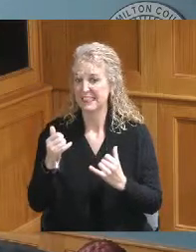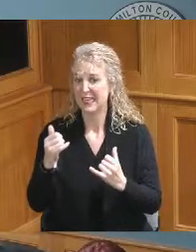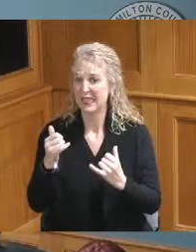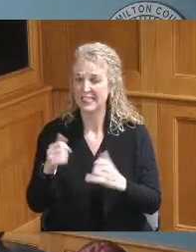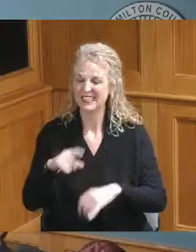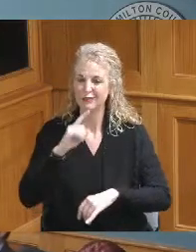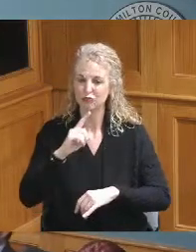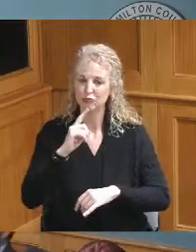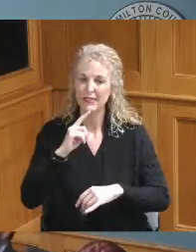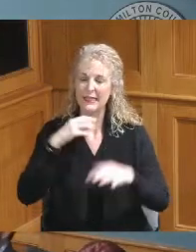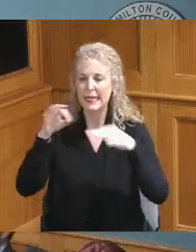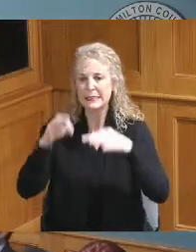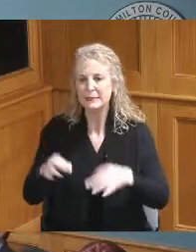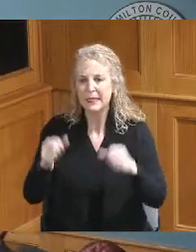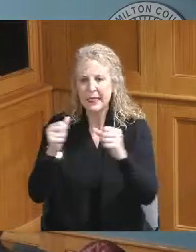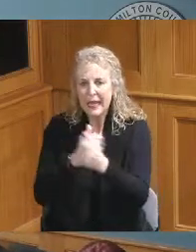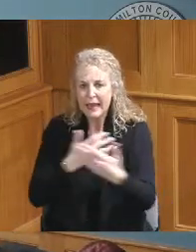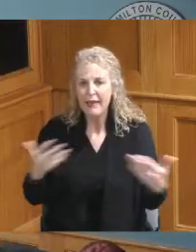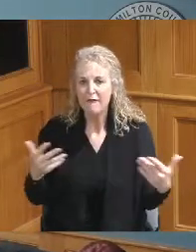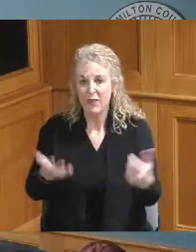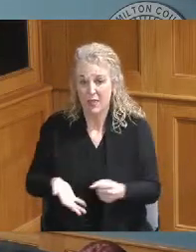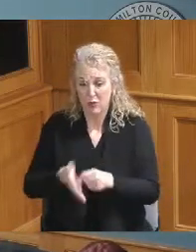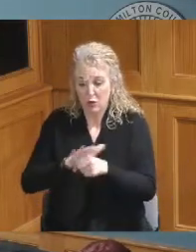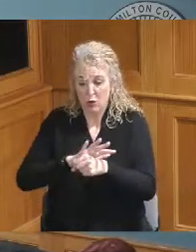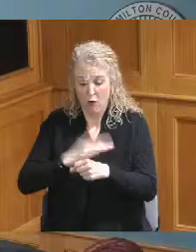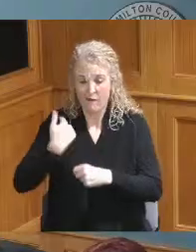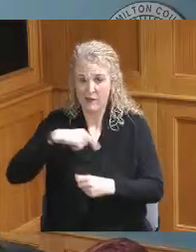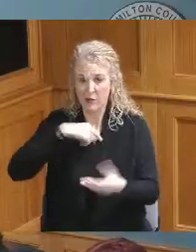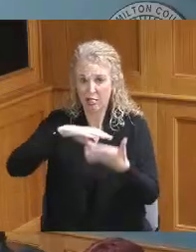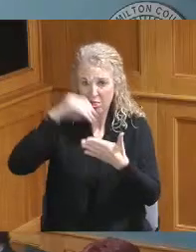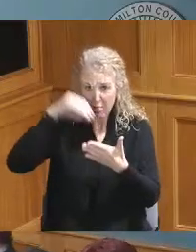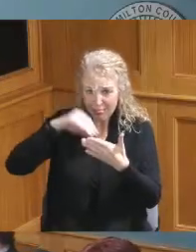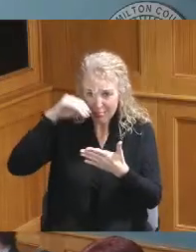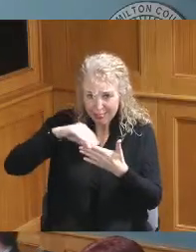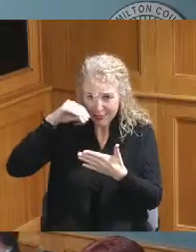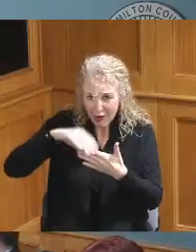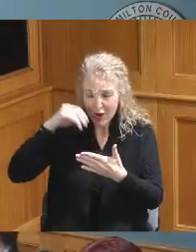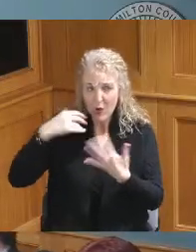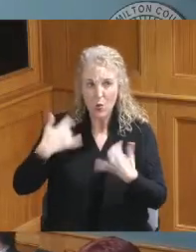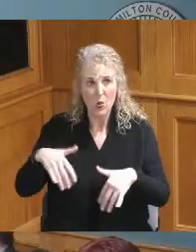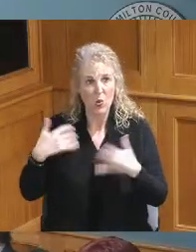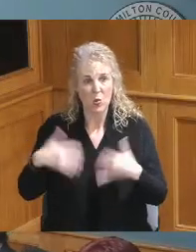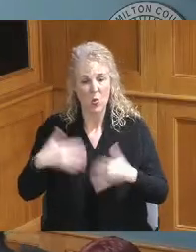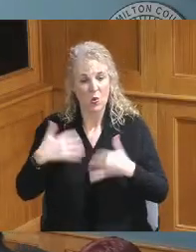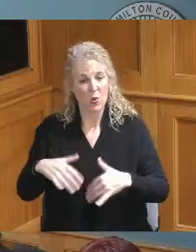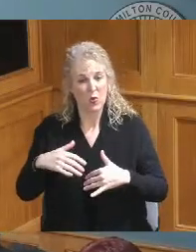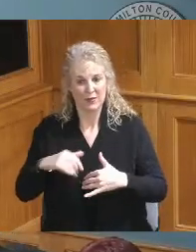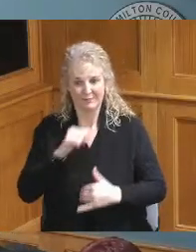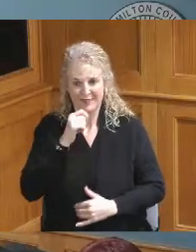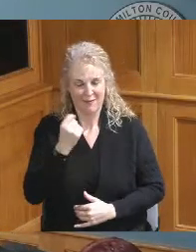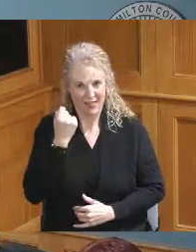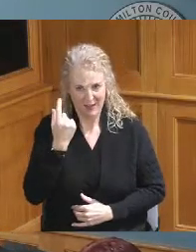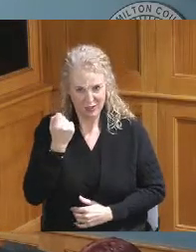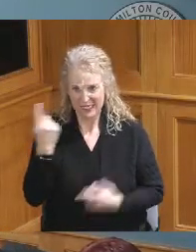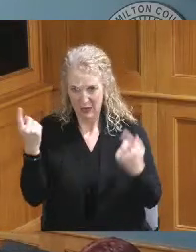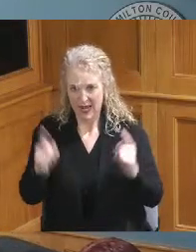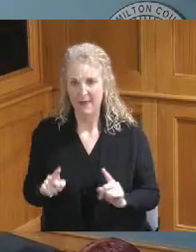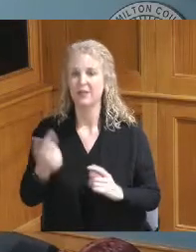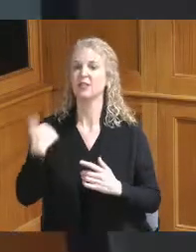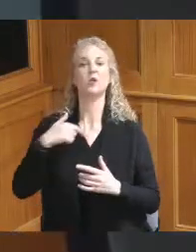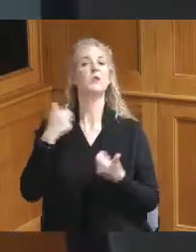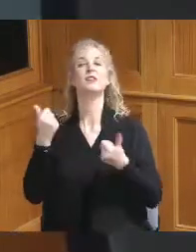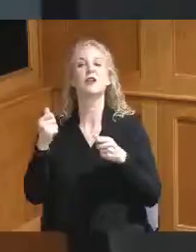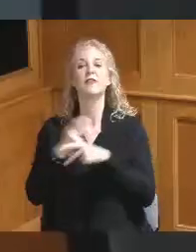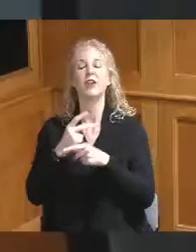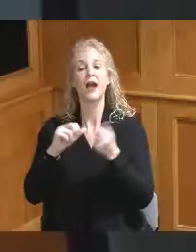learned during COVID when we were all a little out of our depth to begin with, but figured it out and learned to work